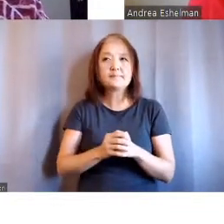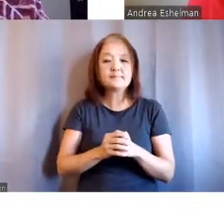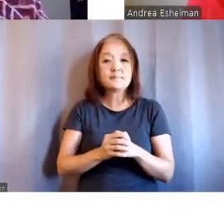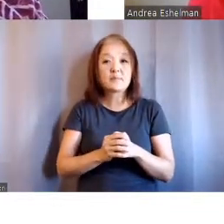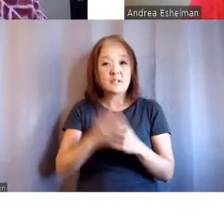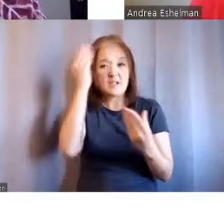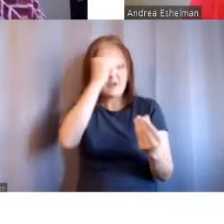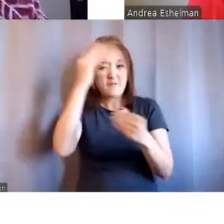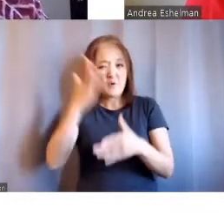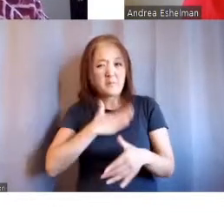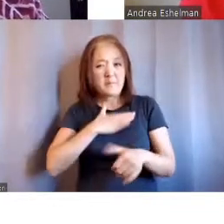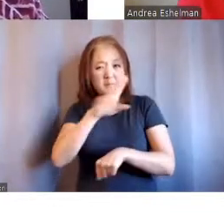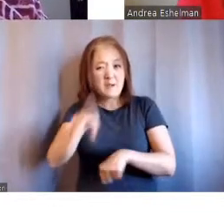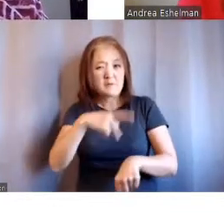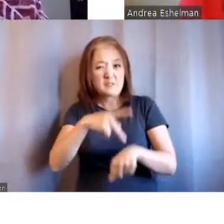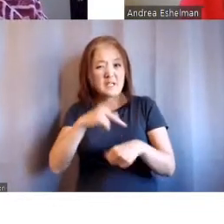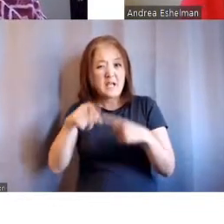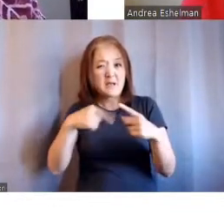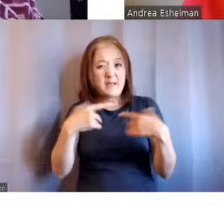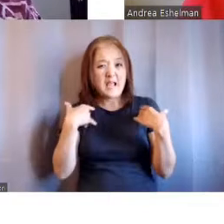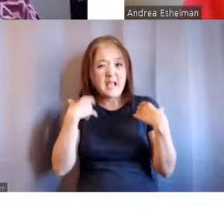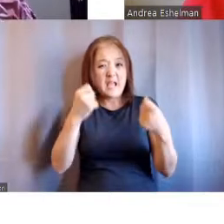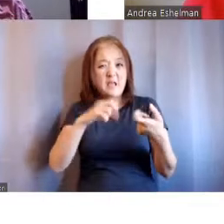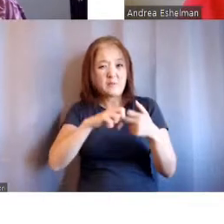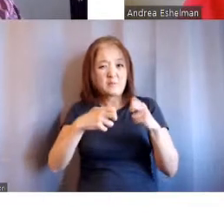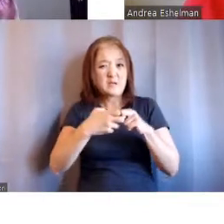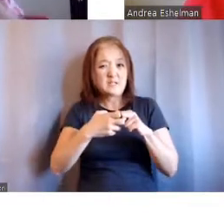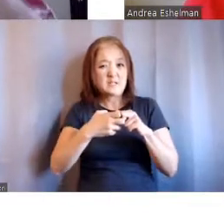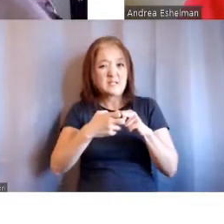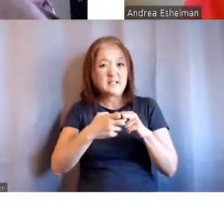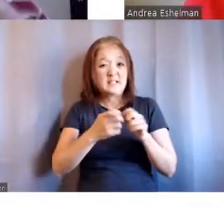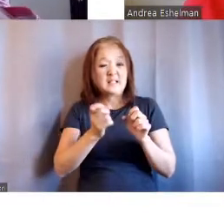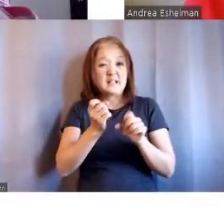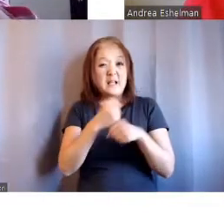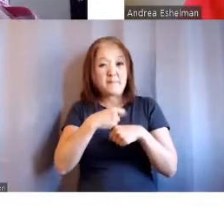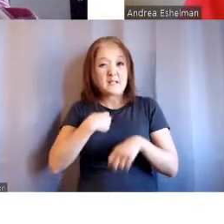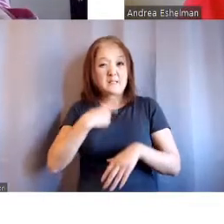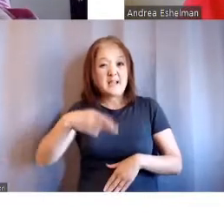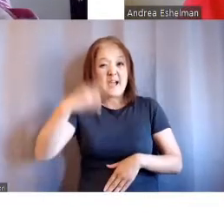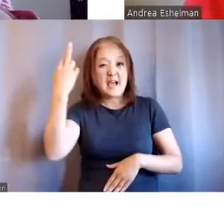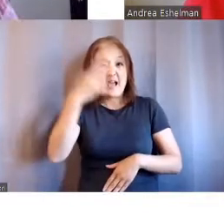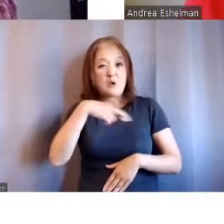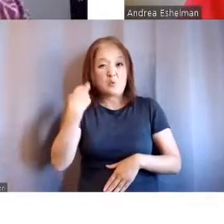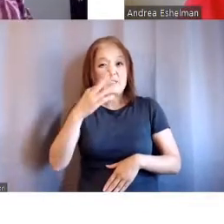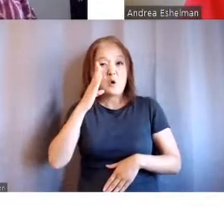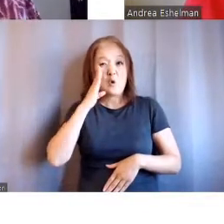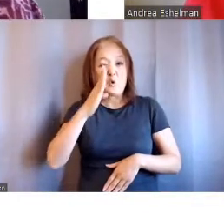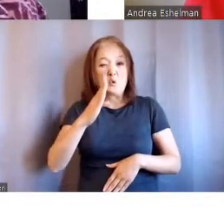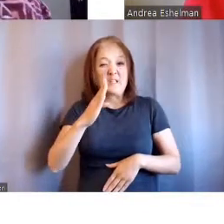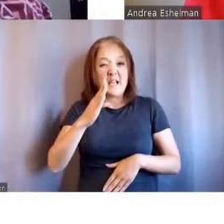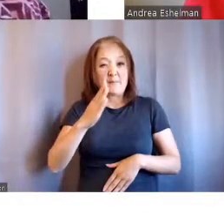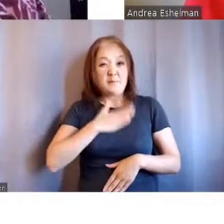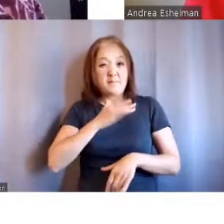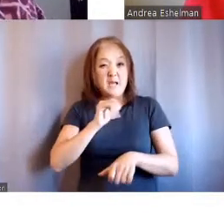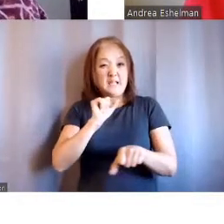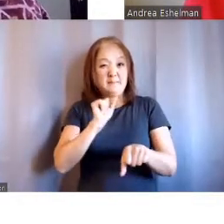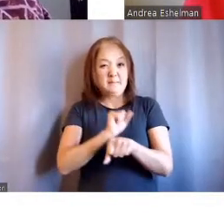my administrator of a health condition that makes me high risk jeopardize my employment, especially if I'm not